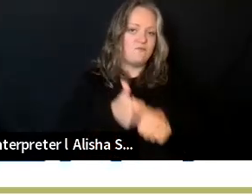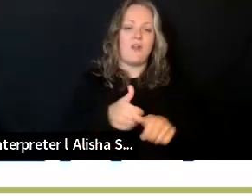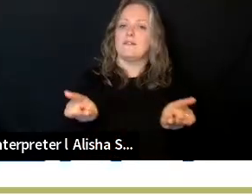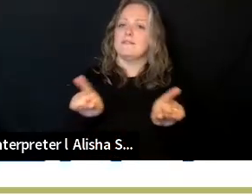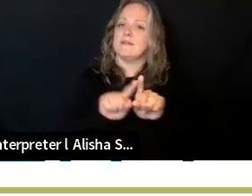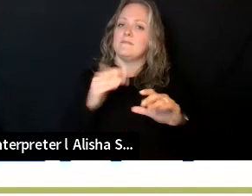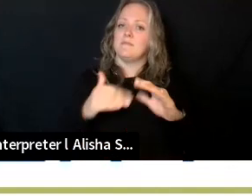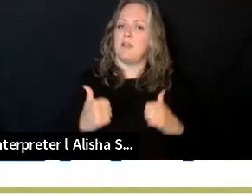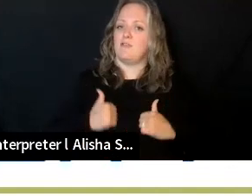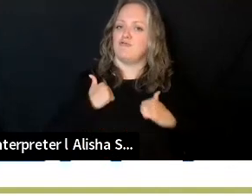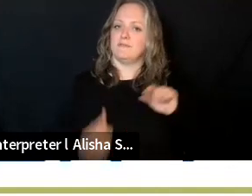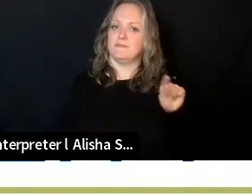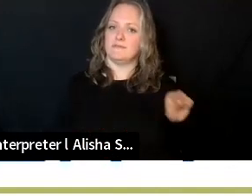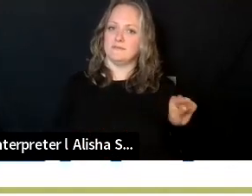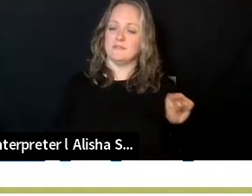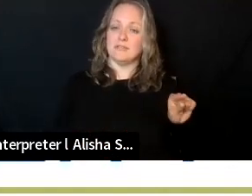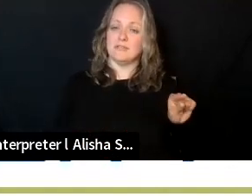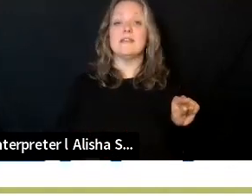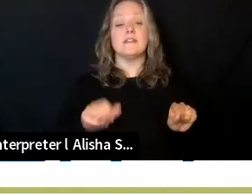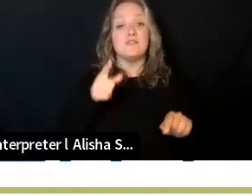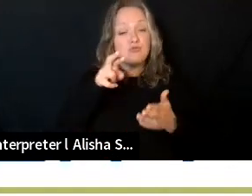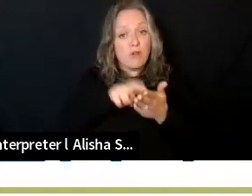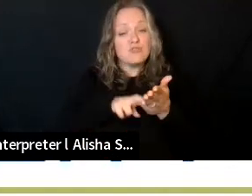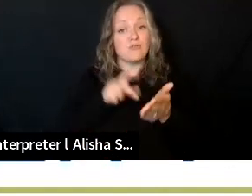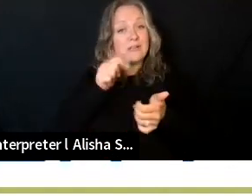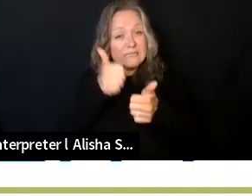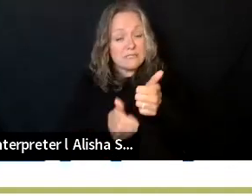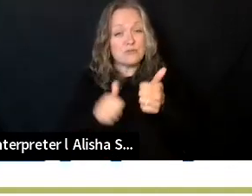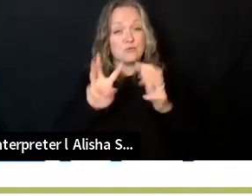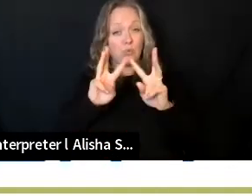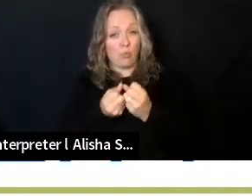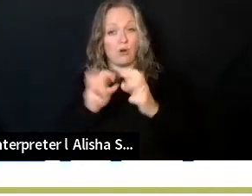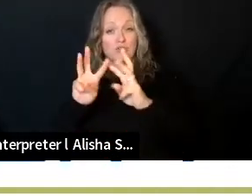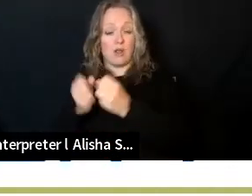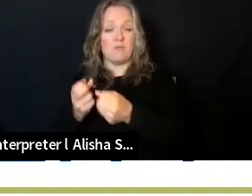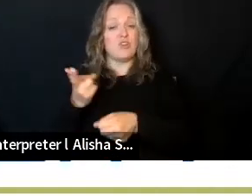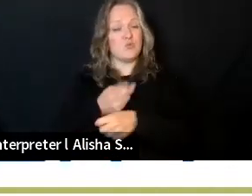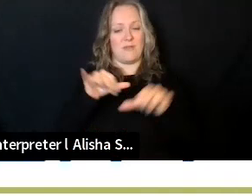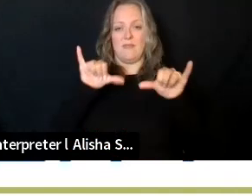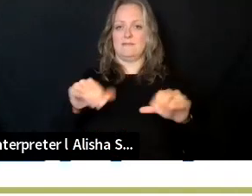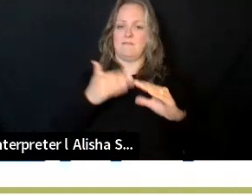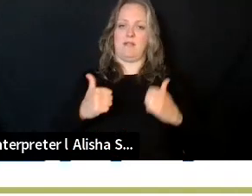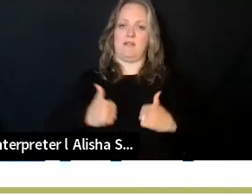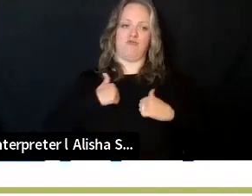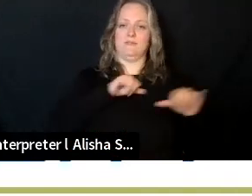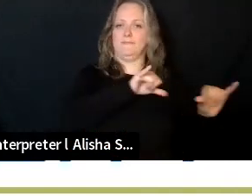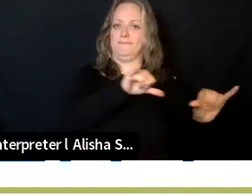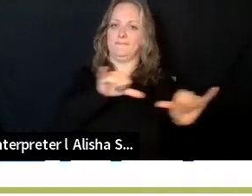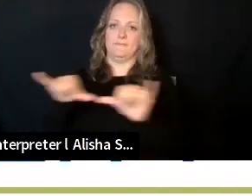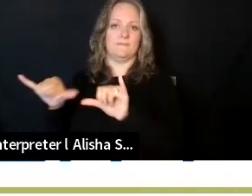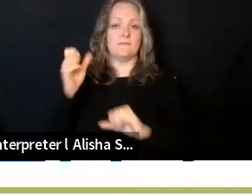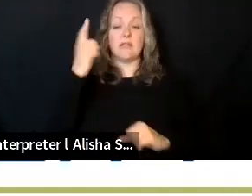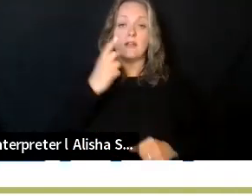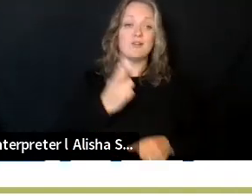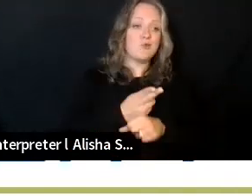to register. As you register for each session, remember, use the same email address every time. Don't switch back and forth between your work